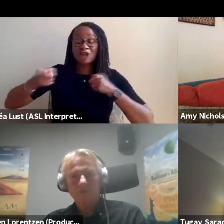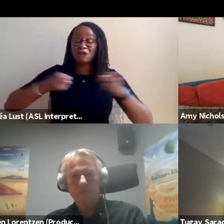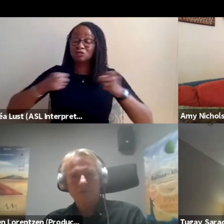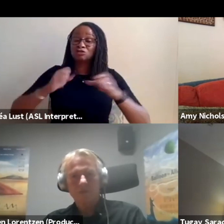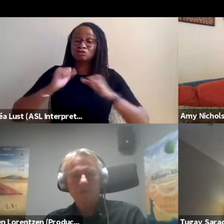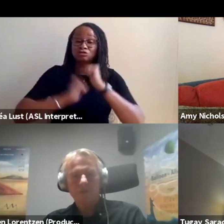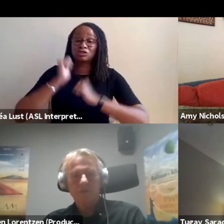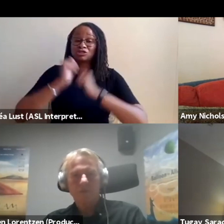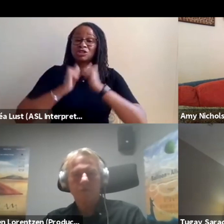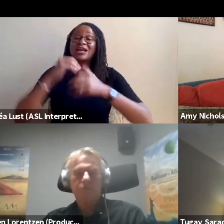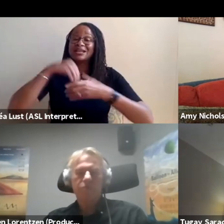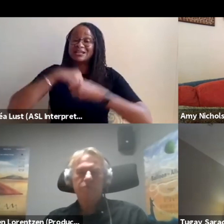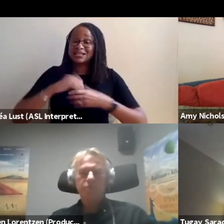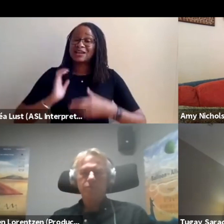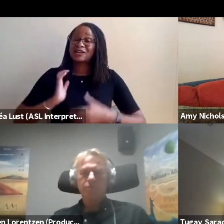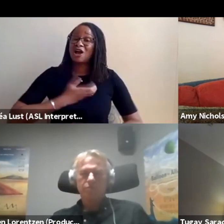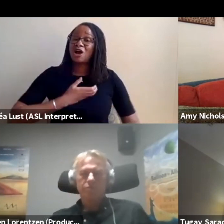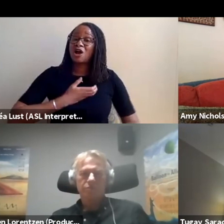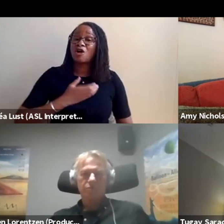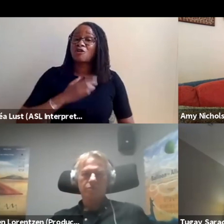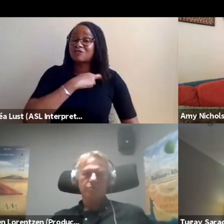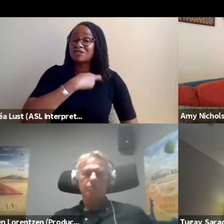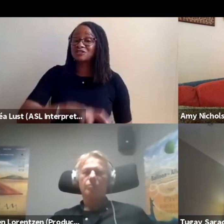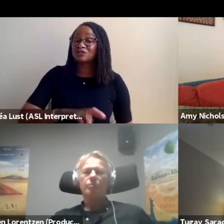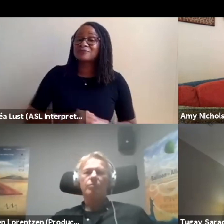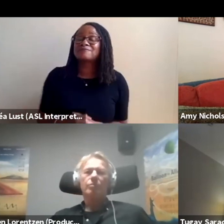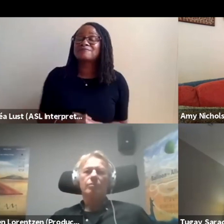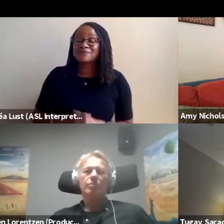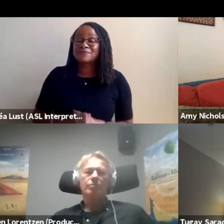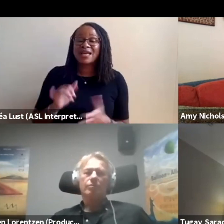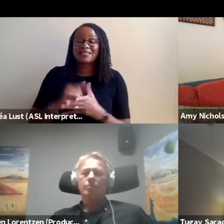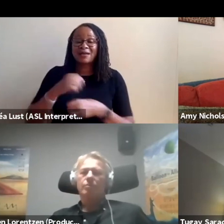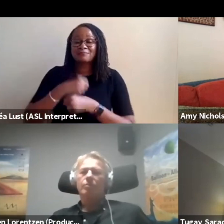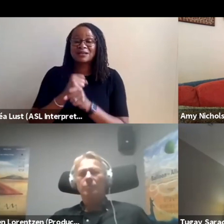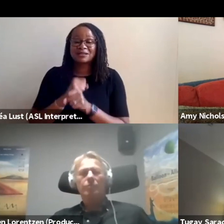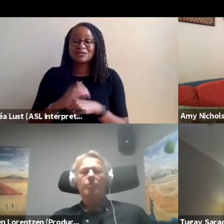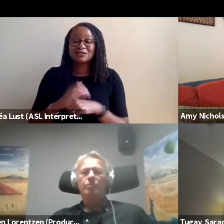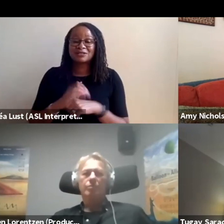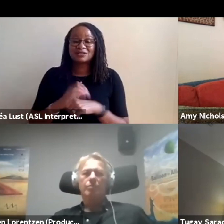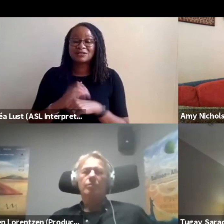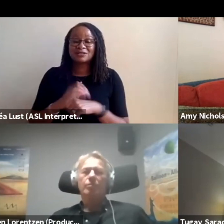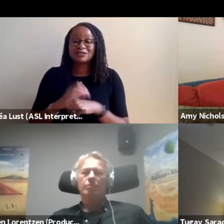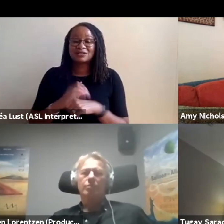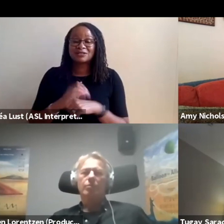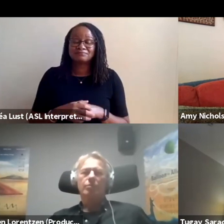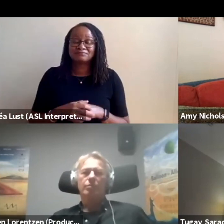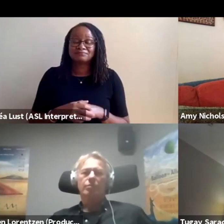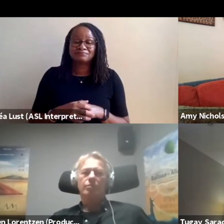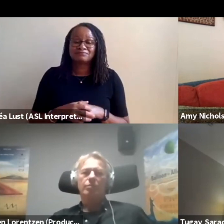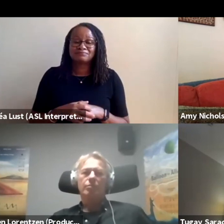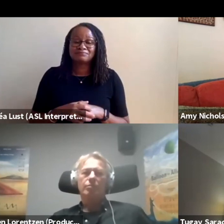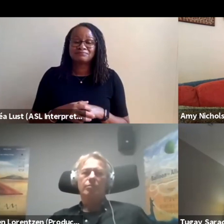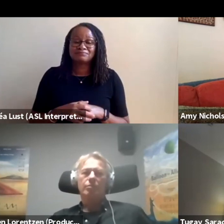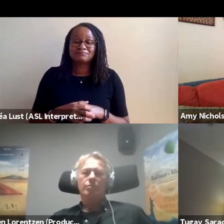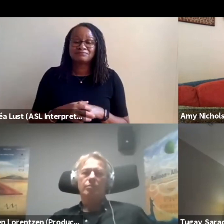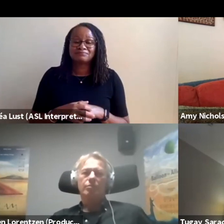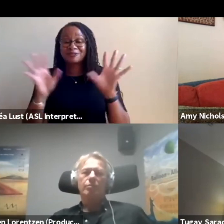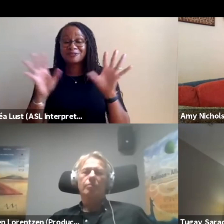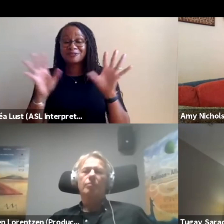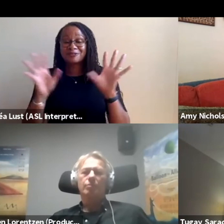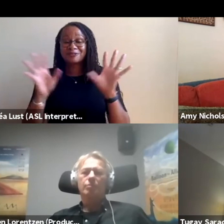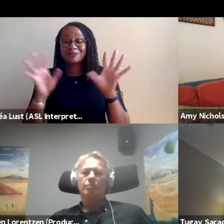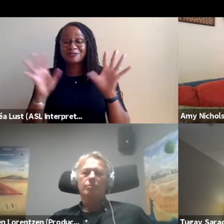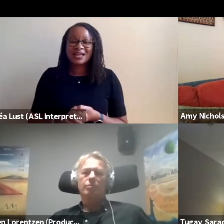our religions, and that makes, I hope, also clear in the film that we are fighting